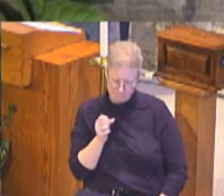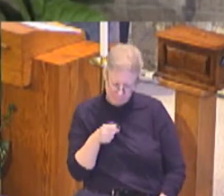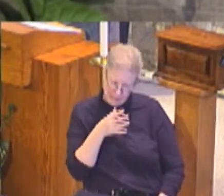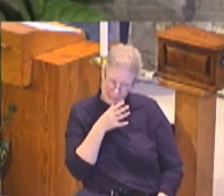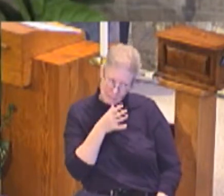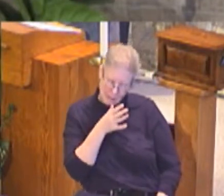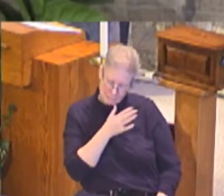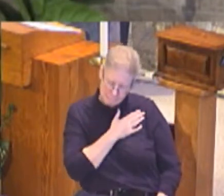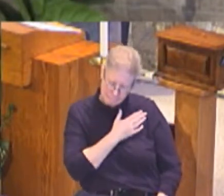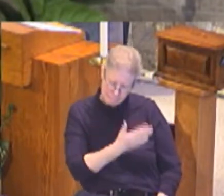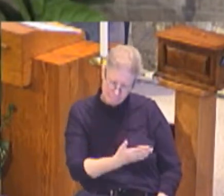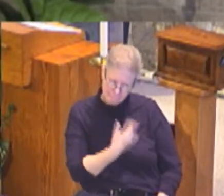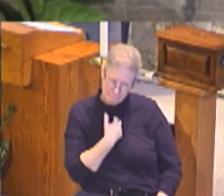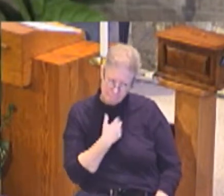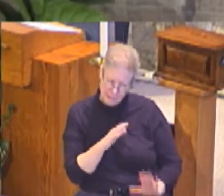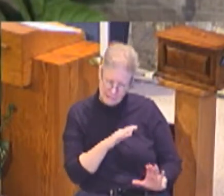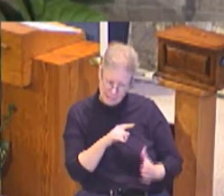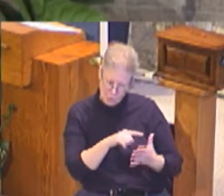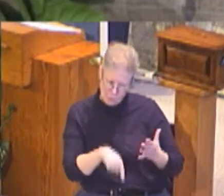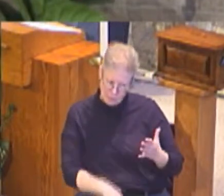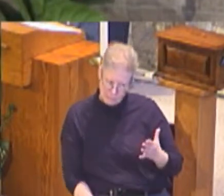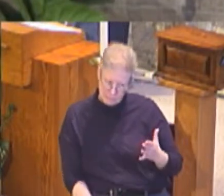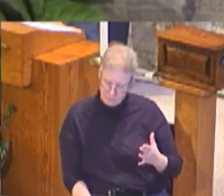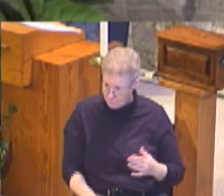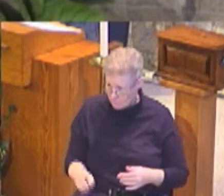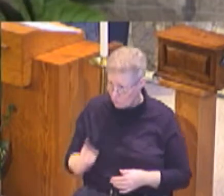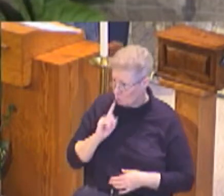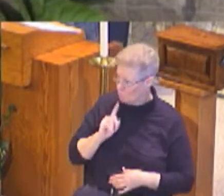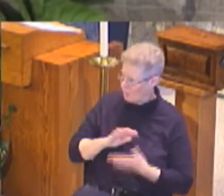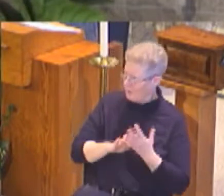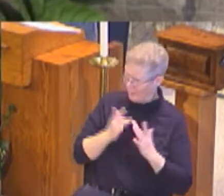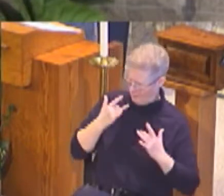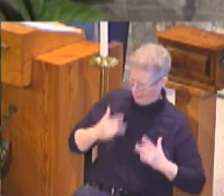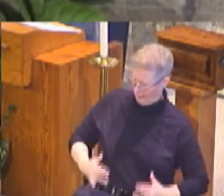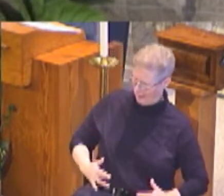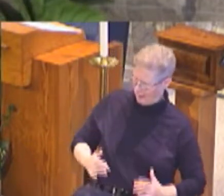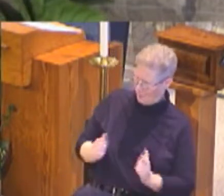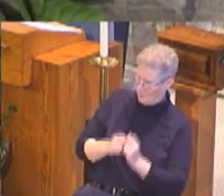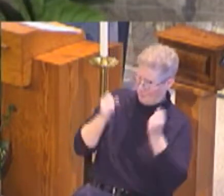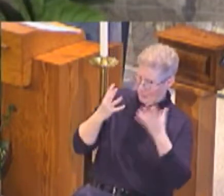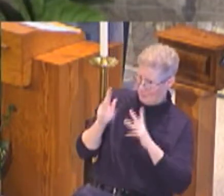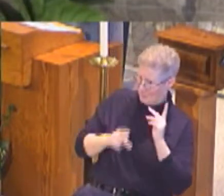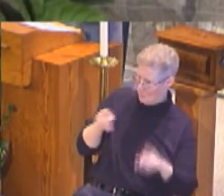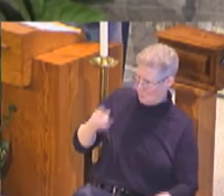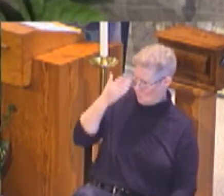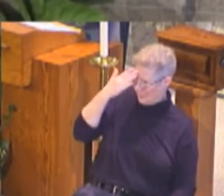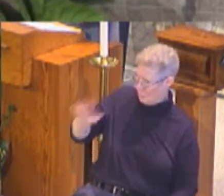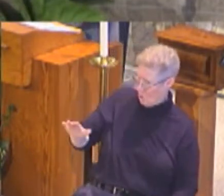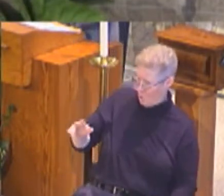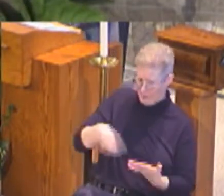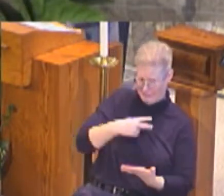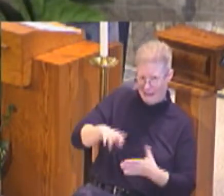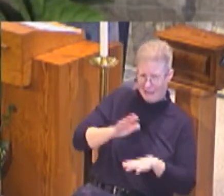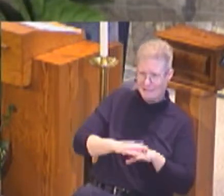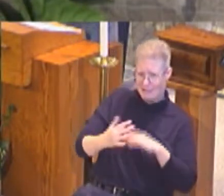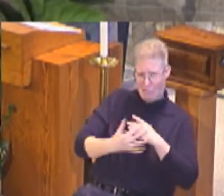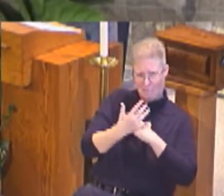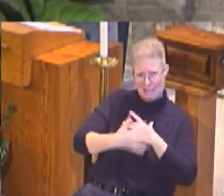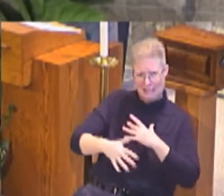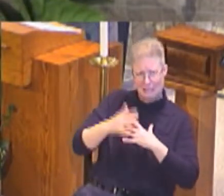did. Did you really get naked with a bunch of people you didn't know and dance on the beach in